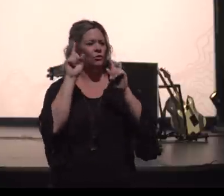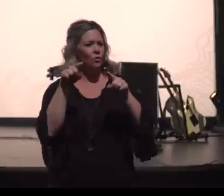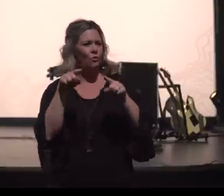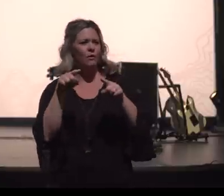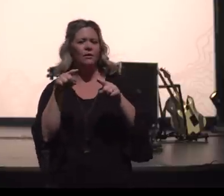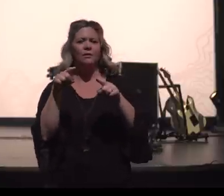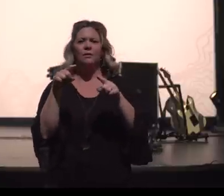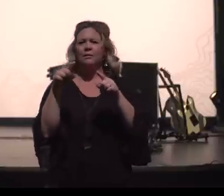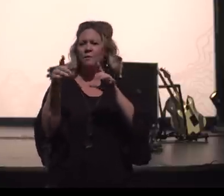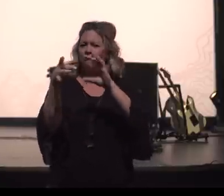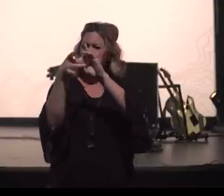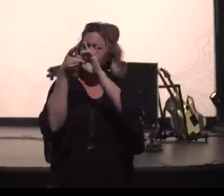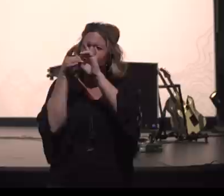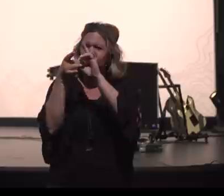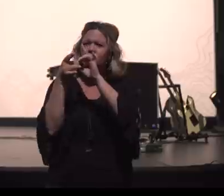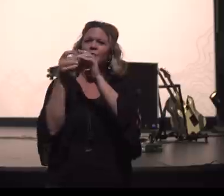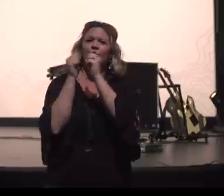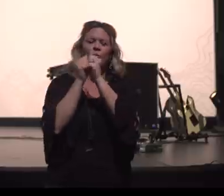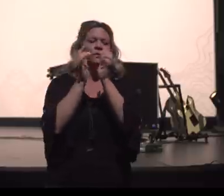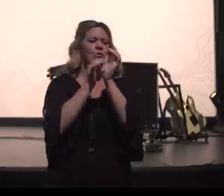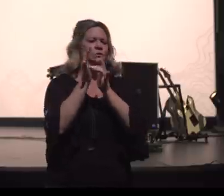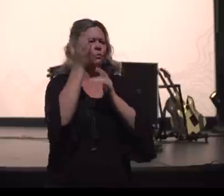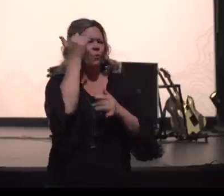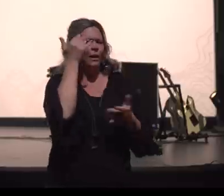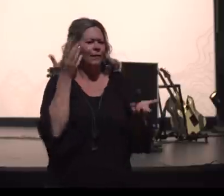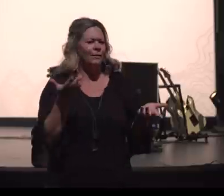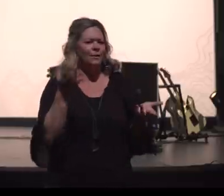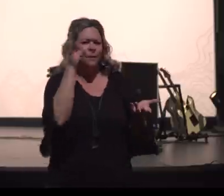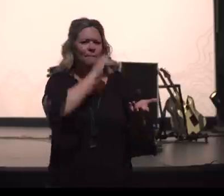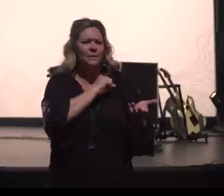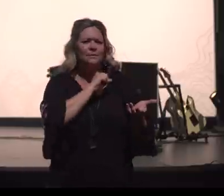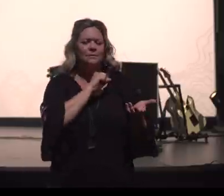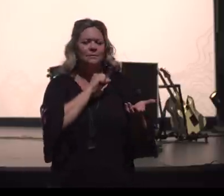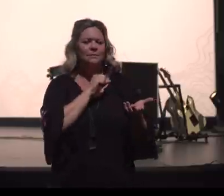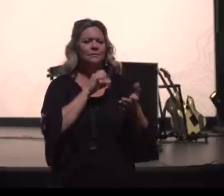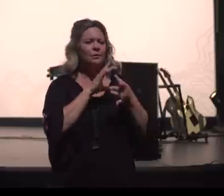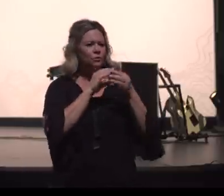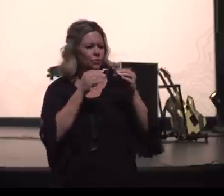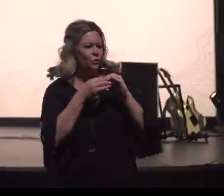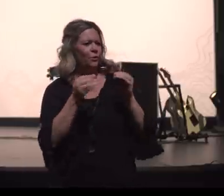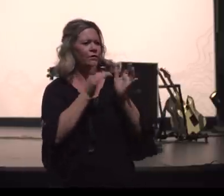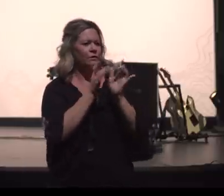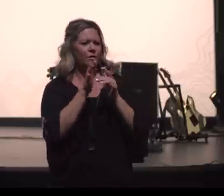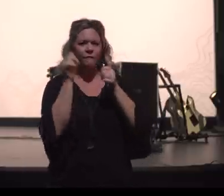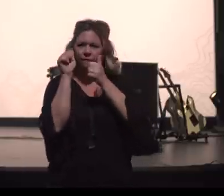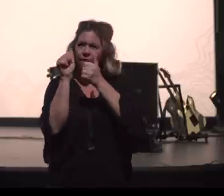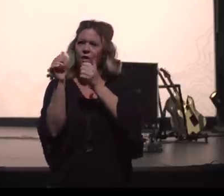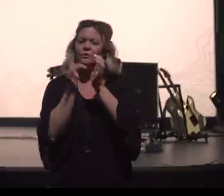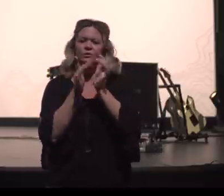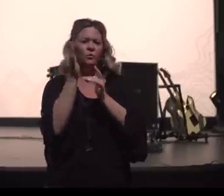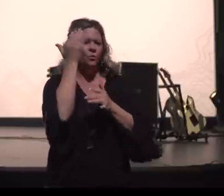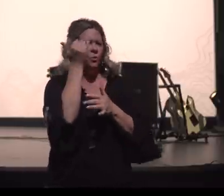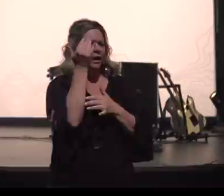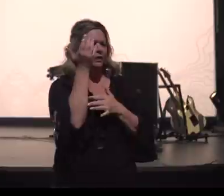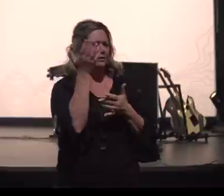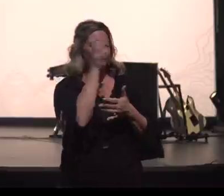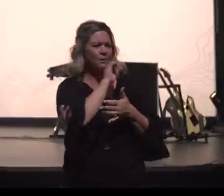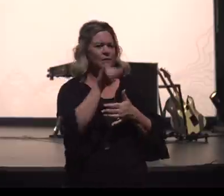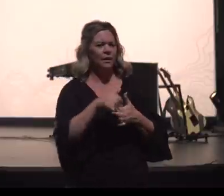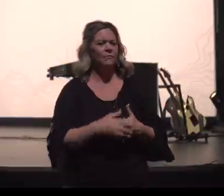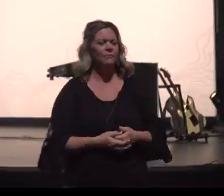in with Jesus? Why do they miss the message of Jesus and actually deciding to follow Jesus with their